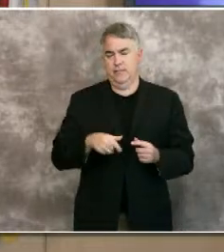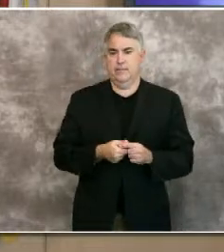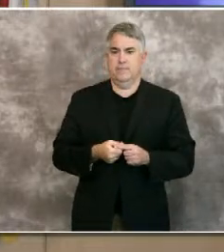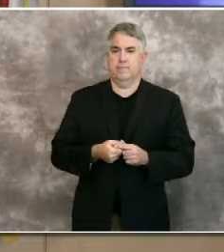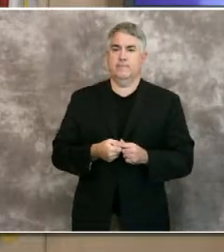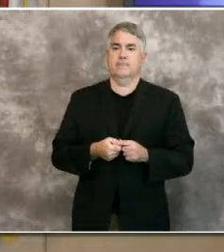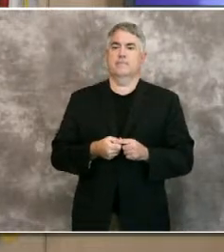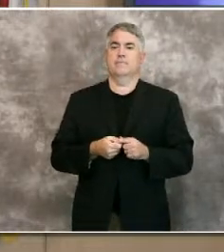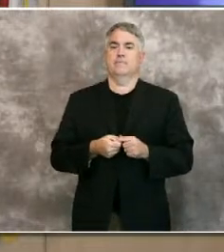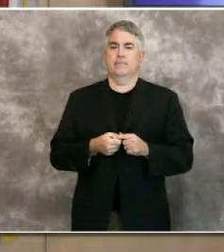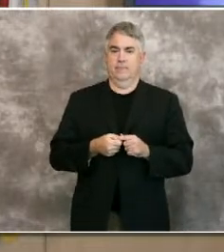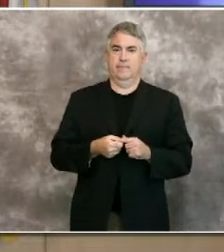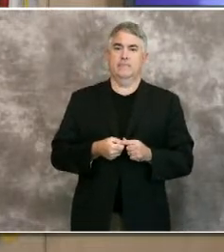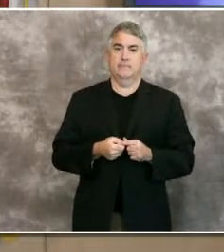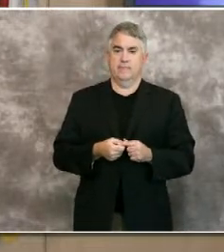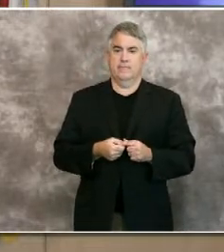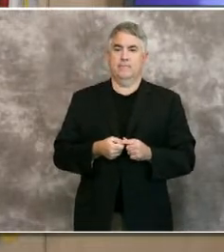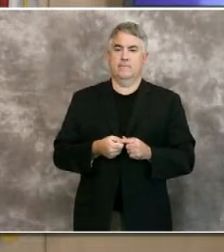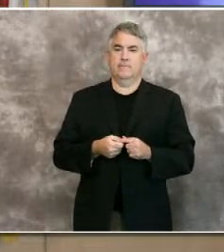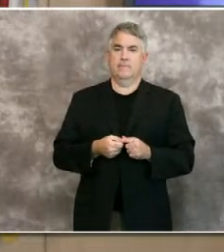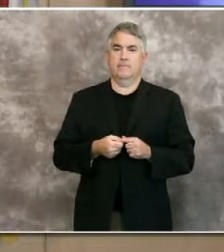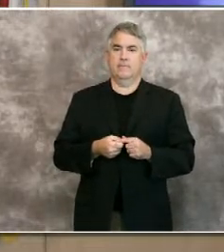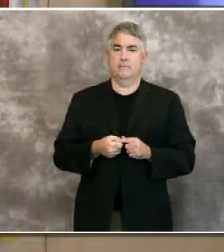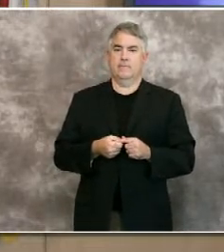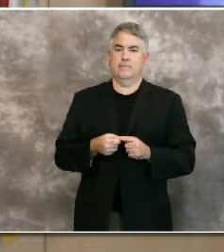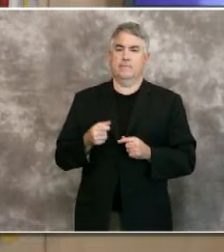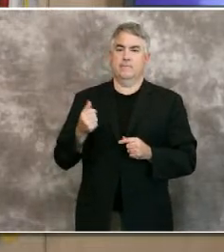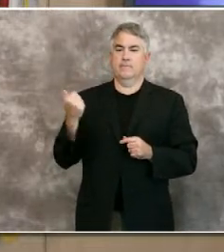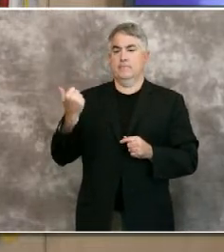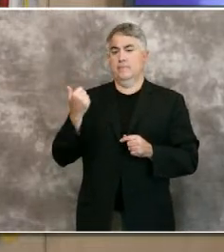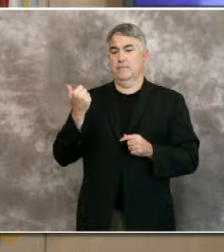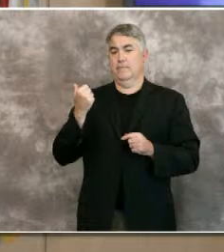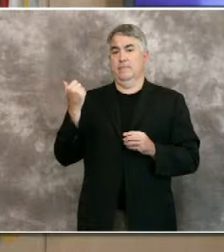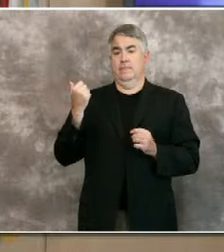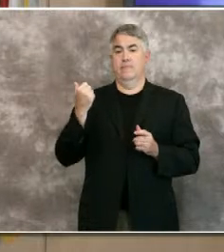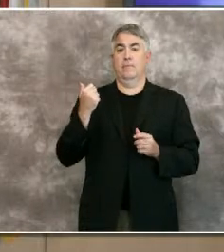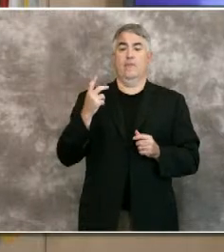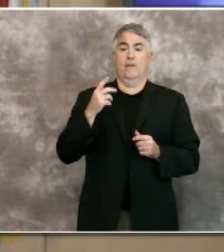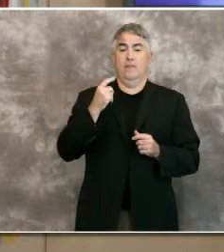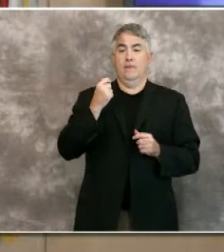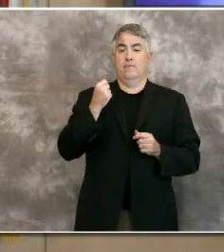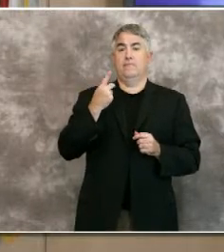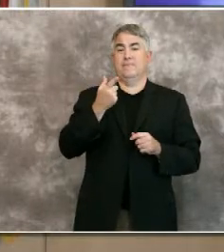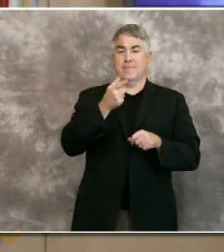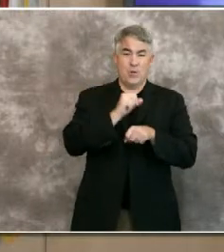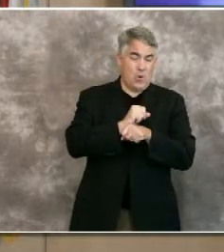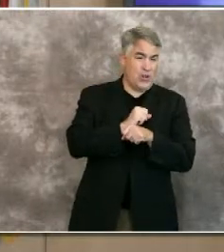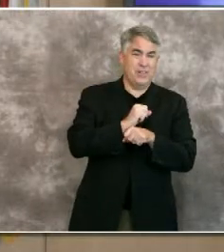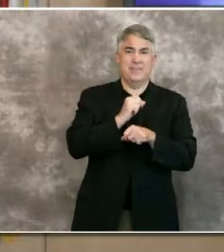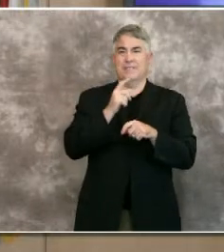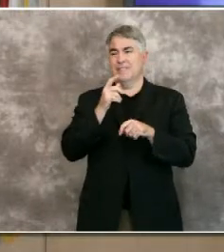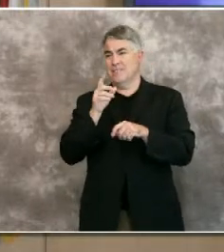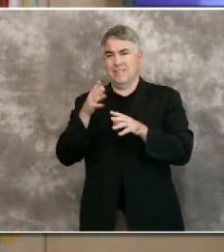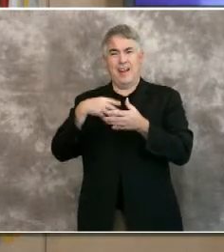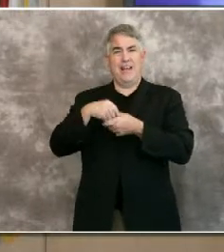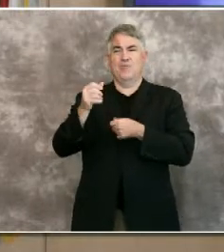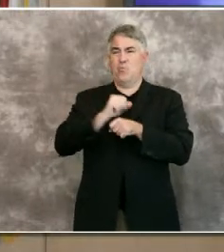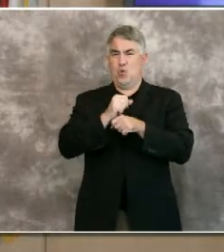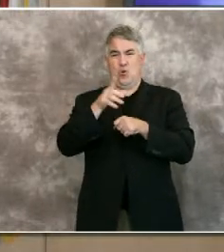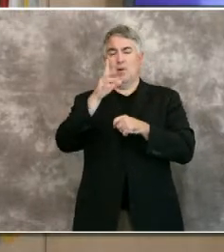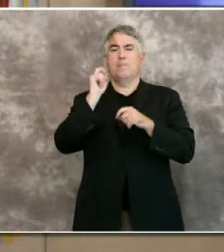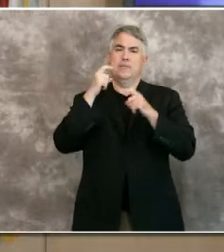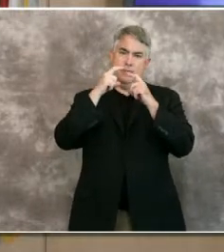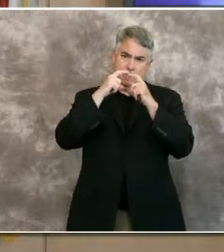to the person related to their work as defined by state, local, or federal regulations or workplace safety guidelines. Persons